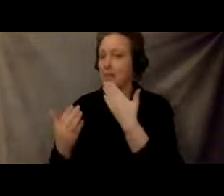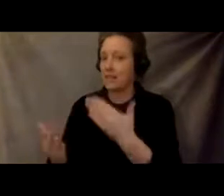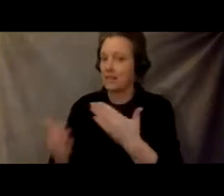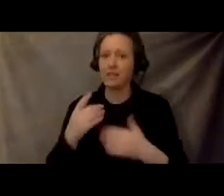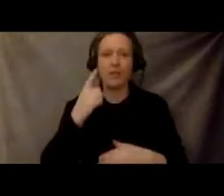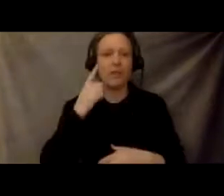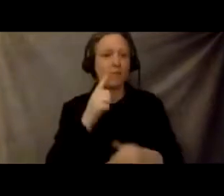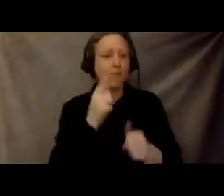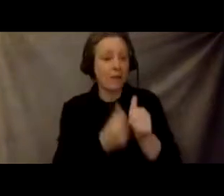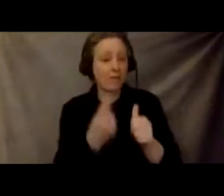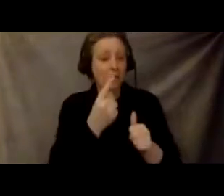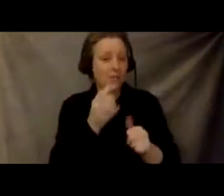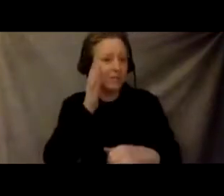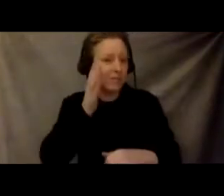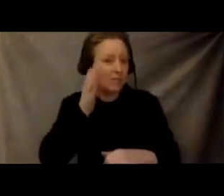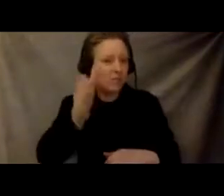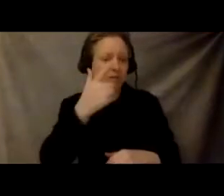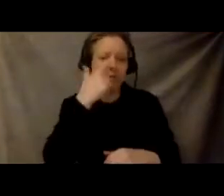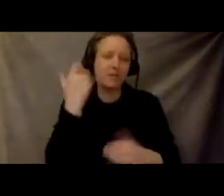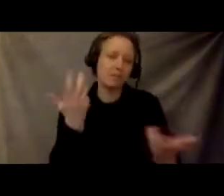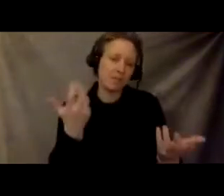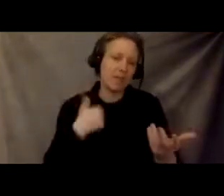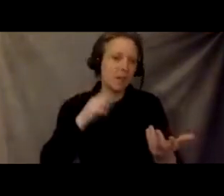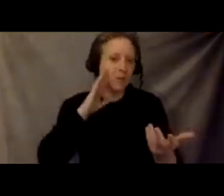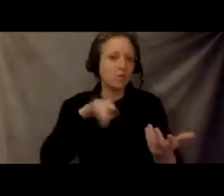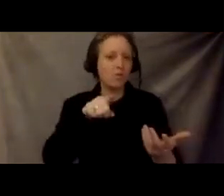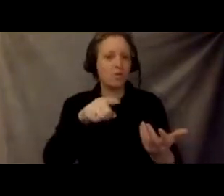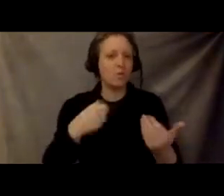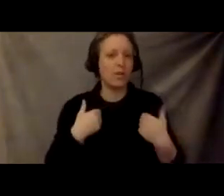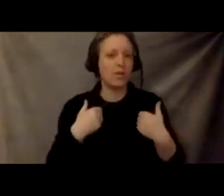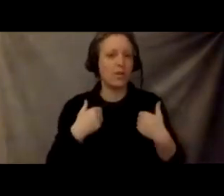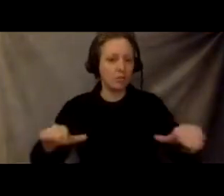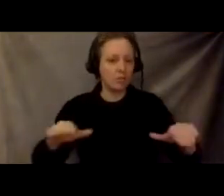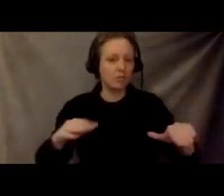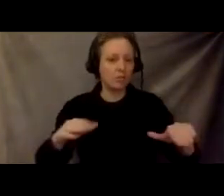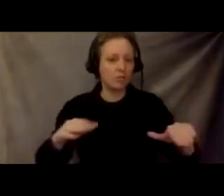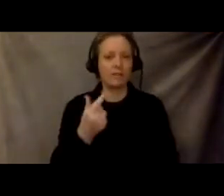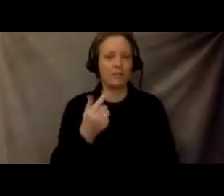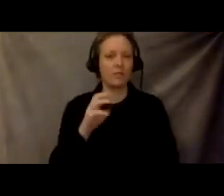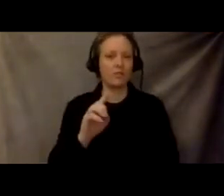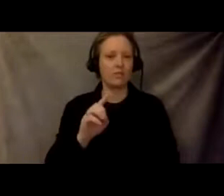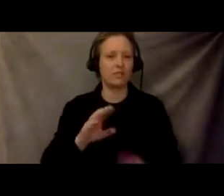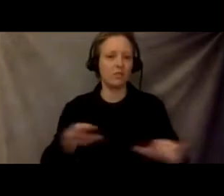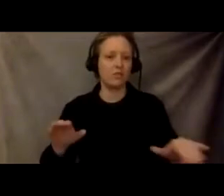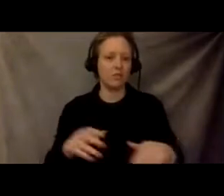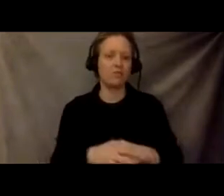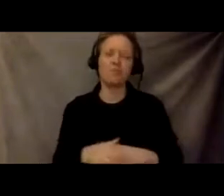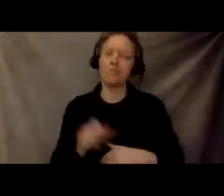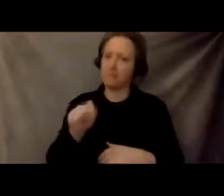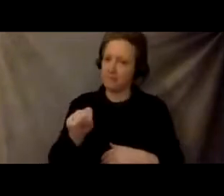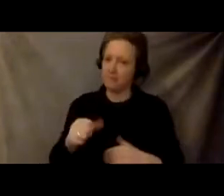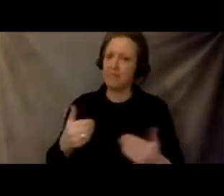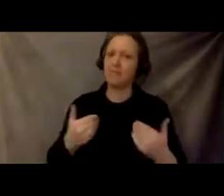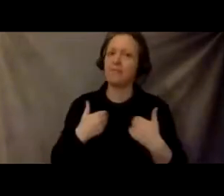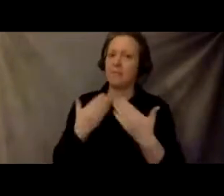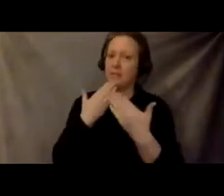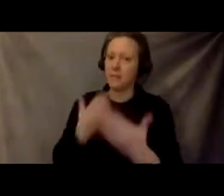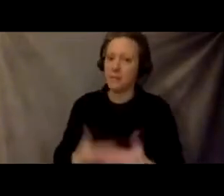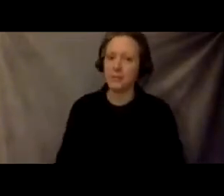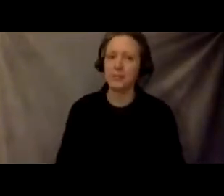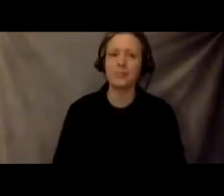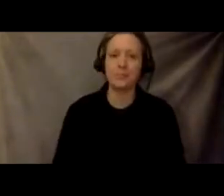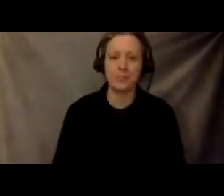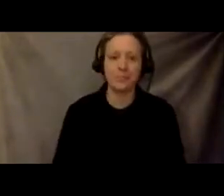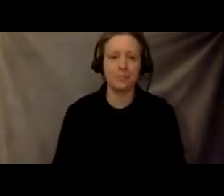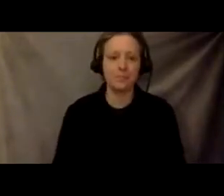that, you probably have grandchildren and children too. So thank you. We do. Thank you. I think